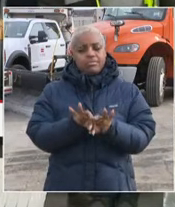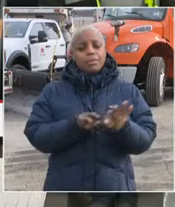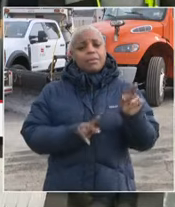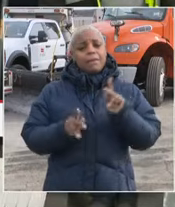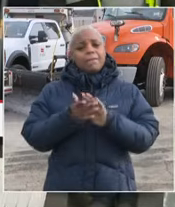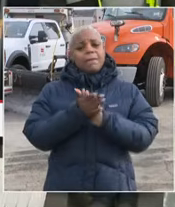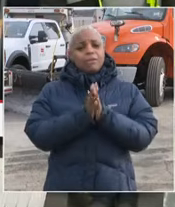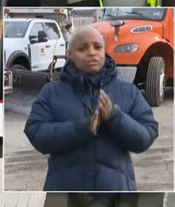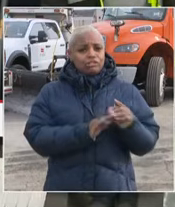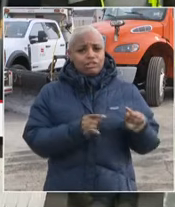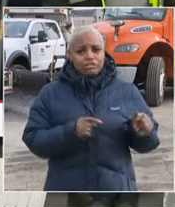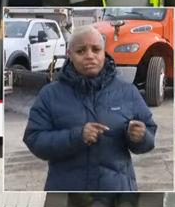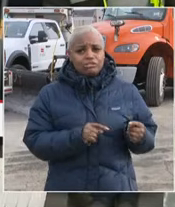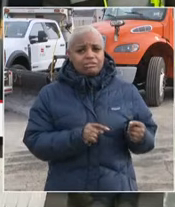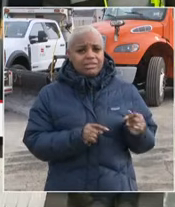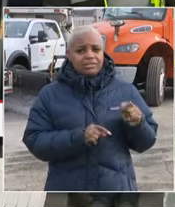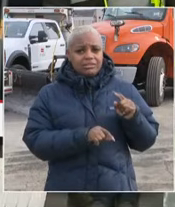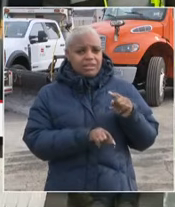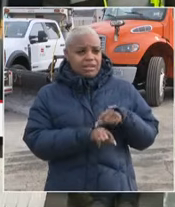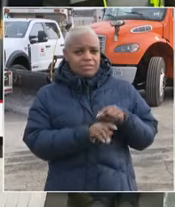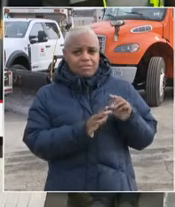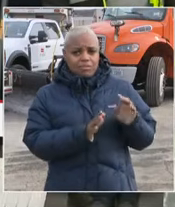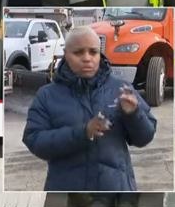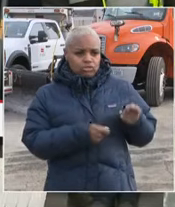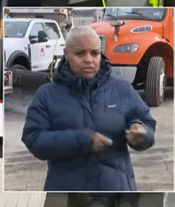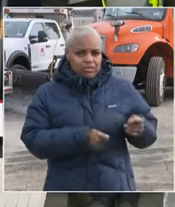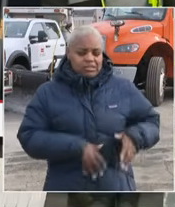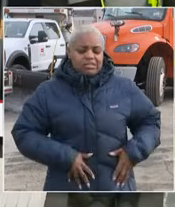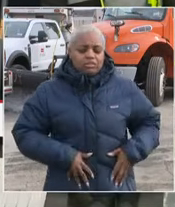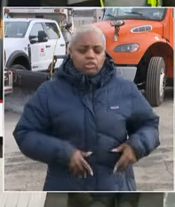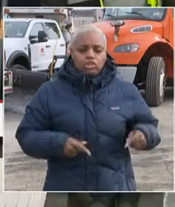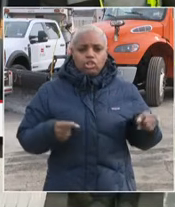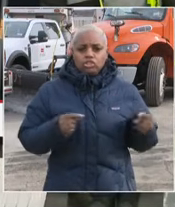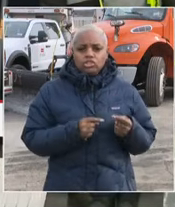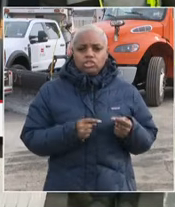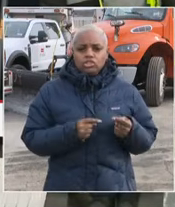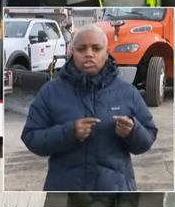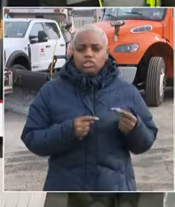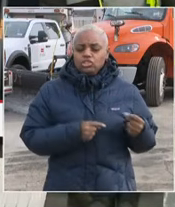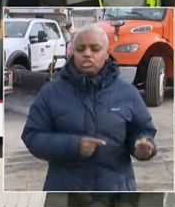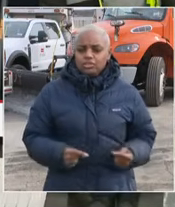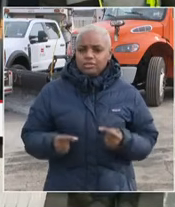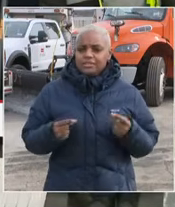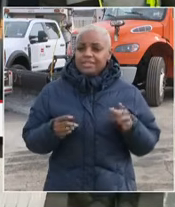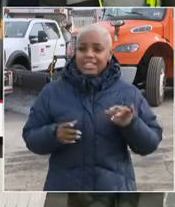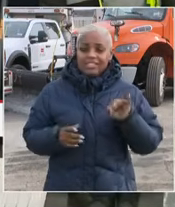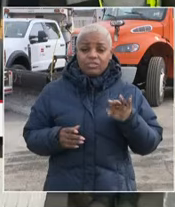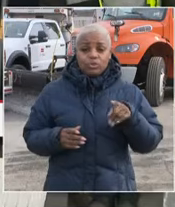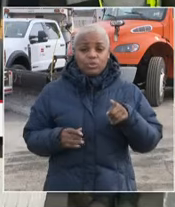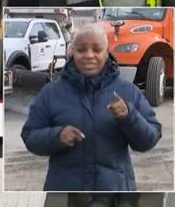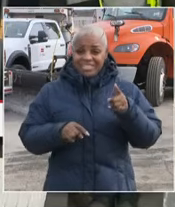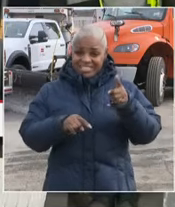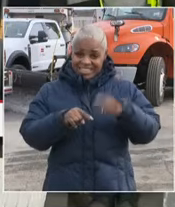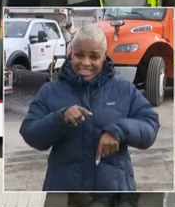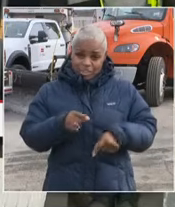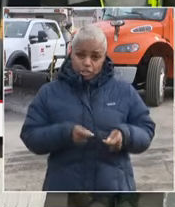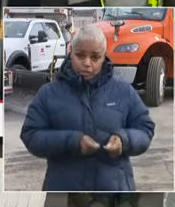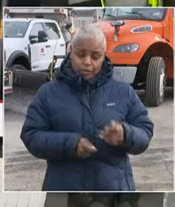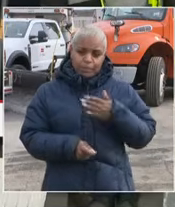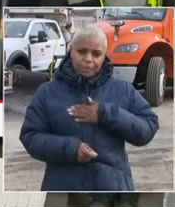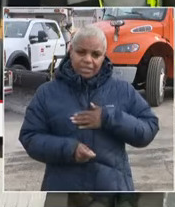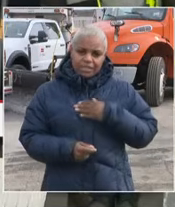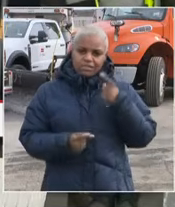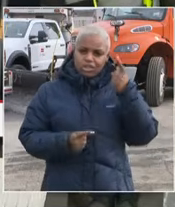time. And that's from shoveling snow. So if you're not able, just think about your readiness to be out there moving heavy